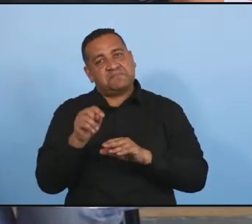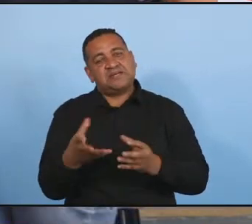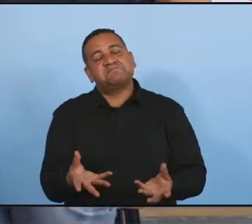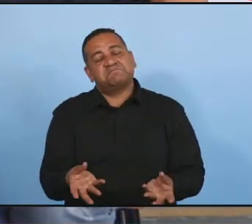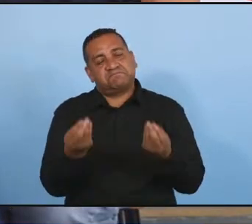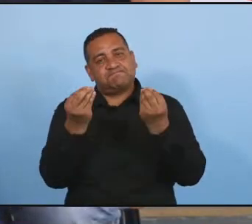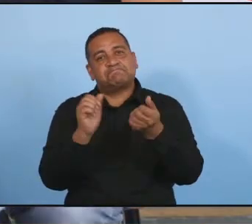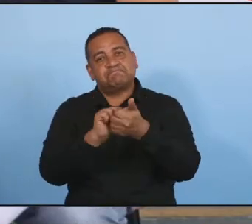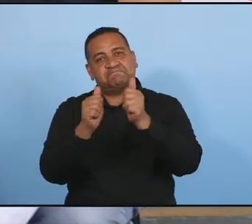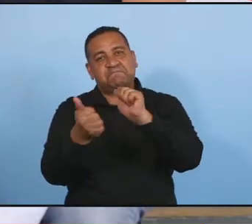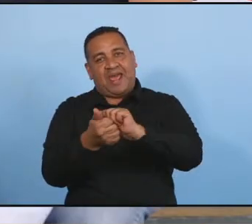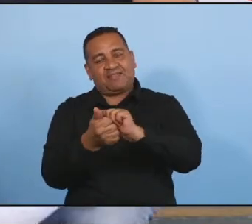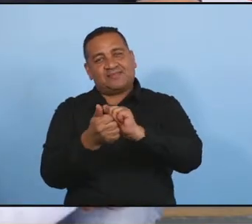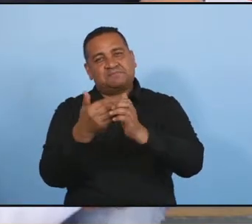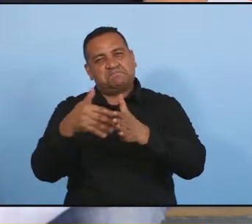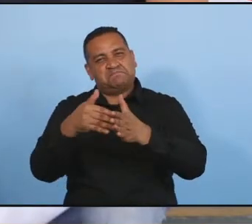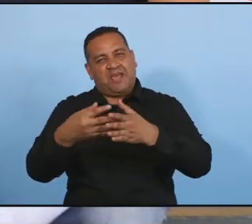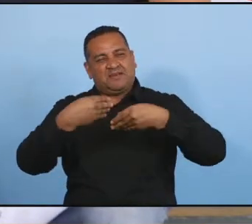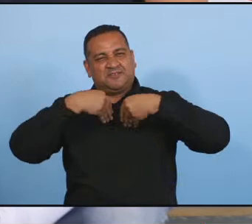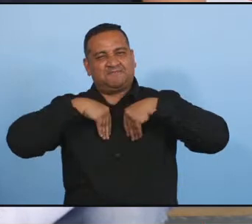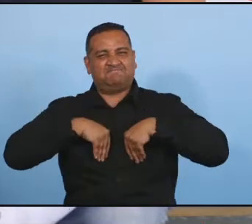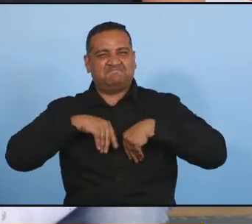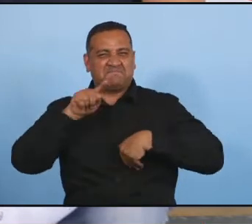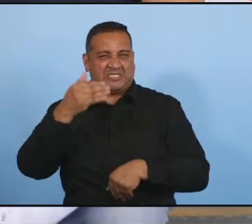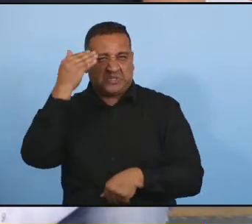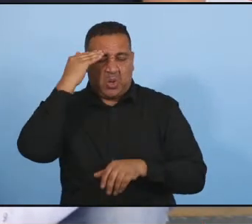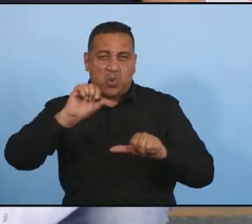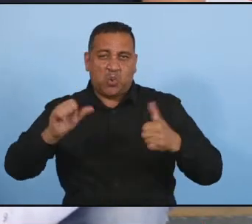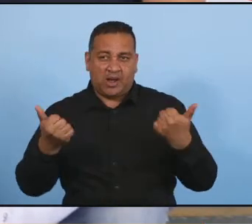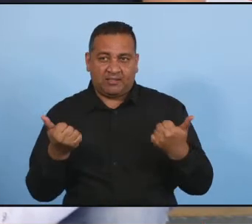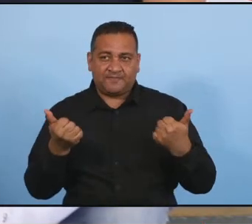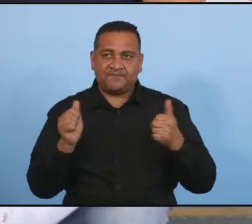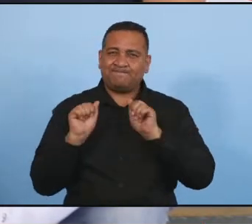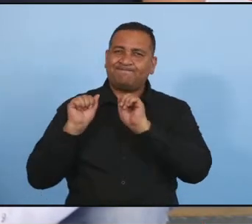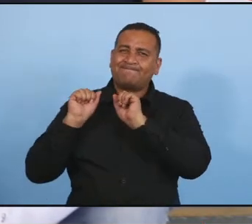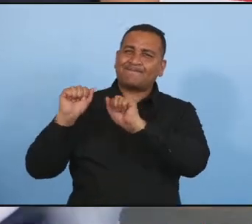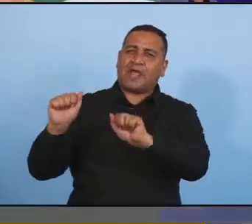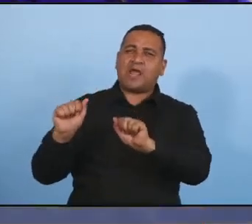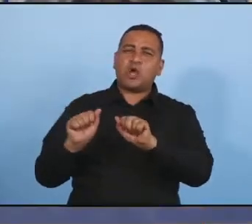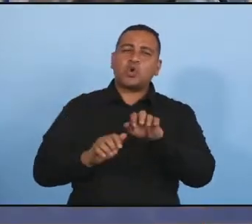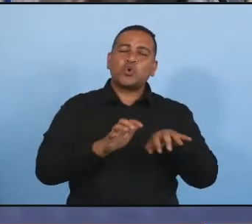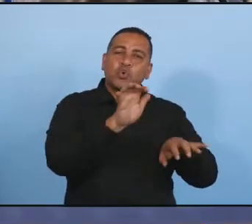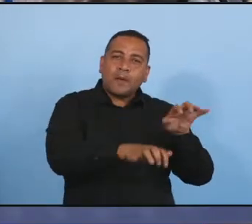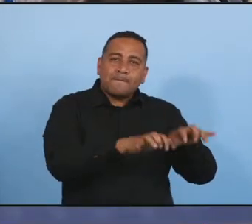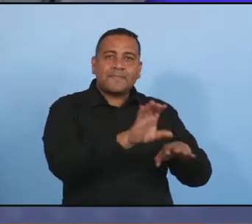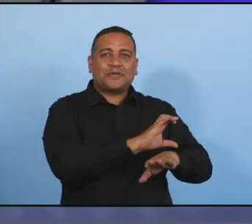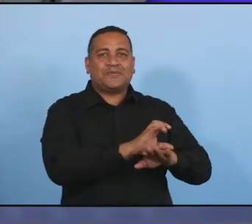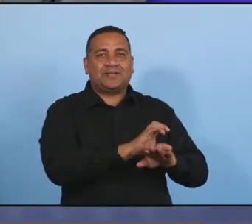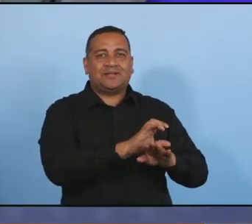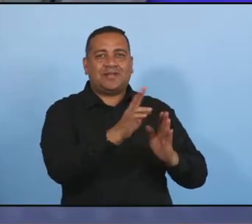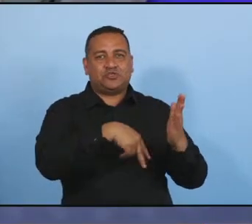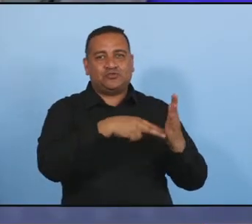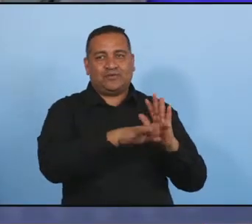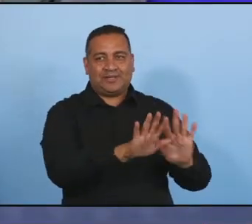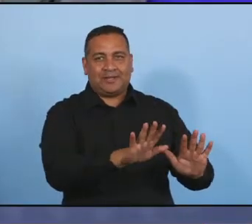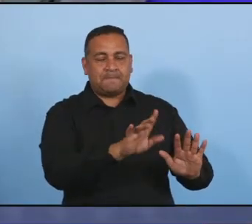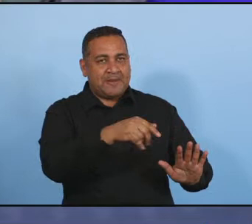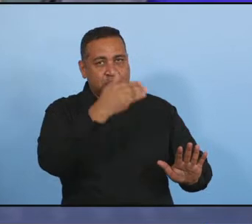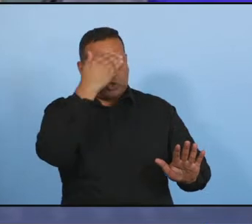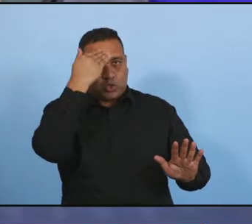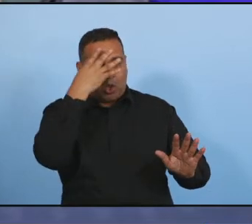in order for you to understand the language also. Because there's also, besides maths, there is also G codes and M